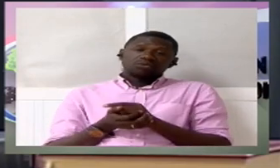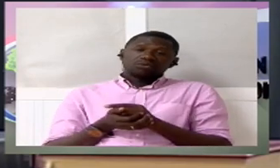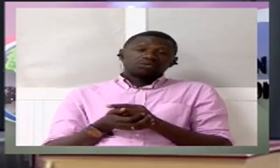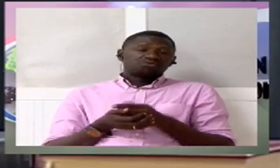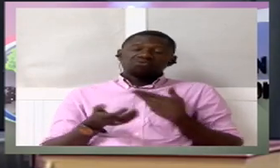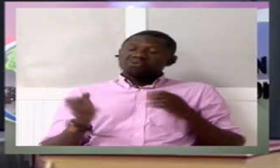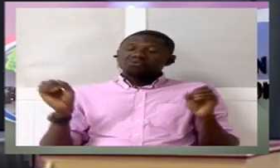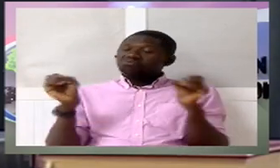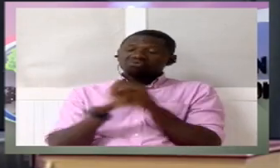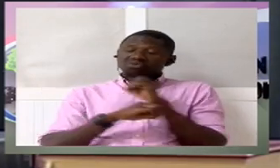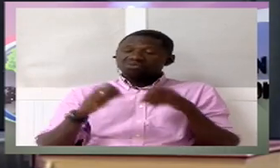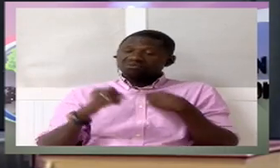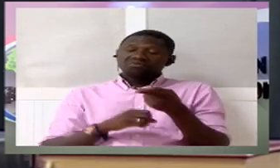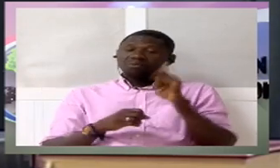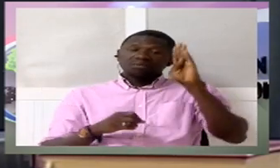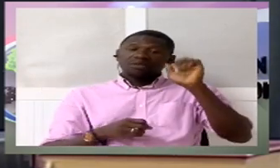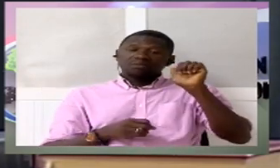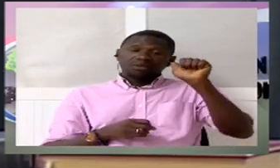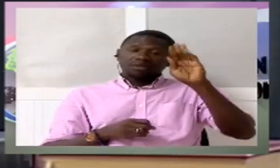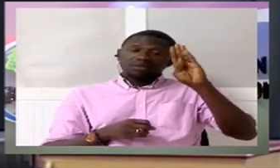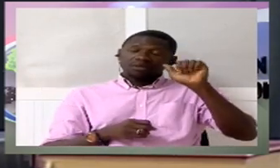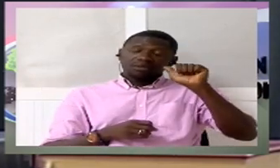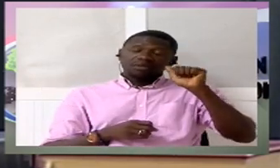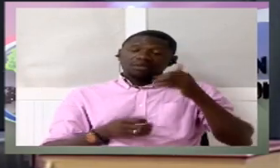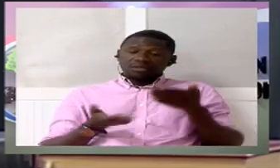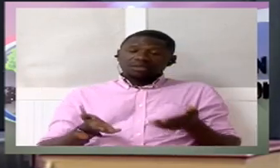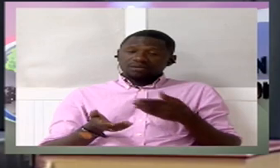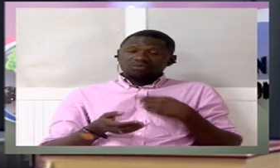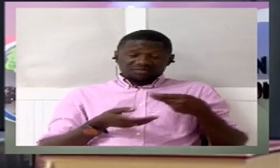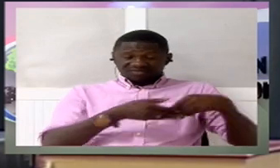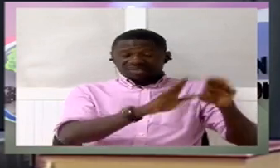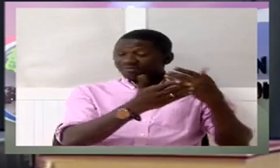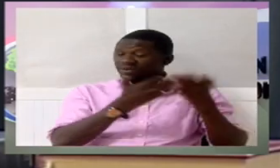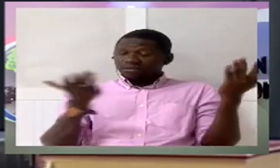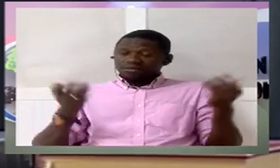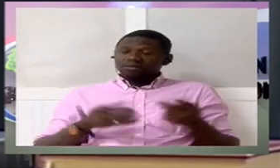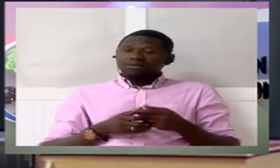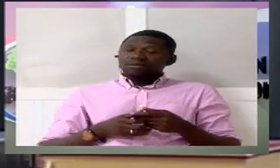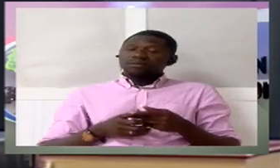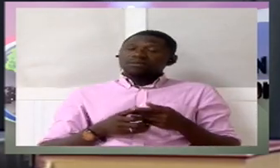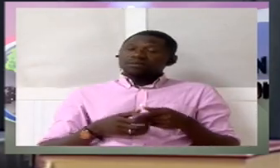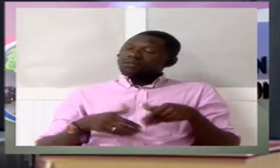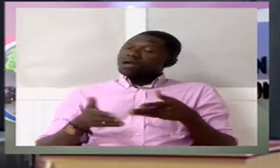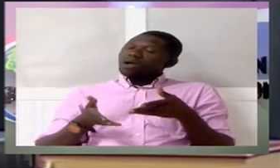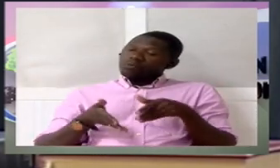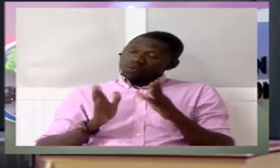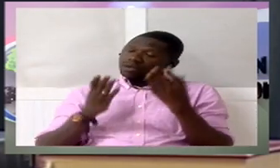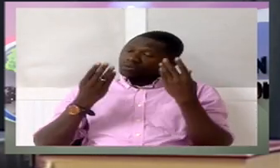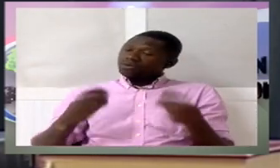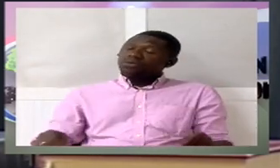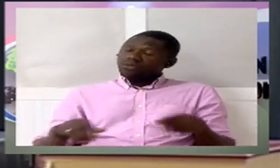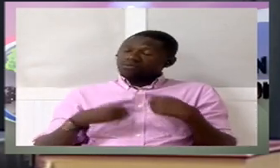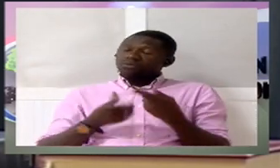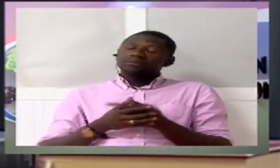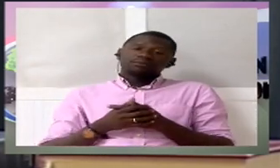So there's nothing for him here. We have given it to them. So we lost out on that. And we were